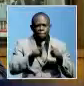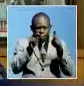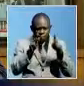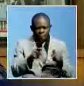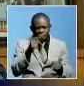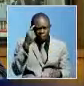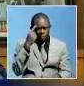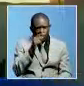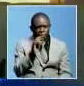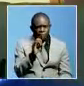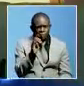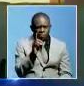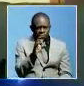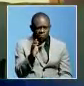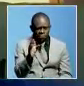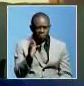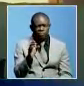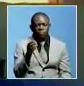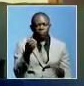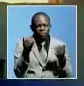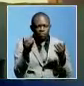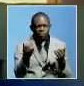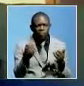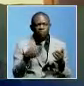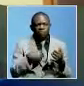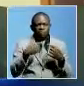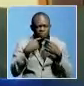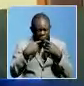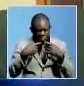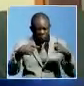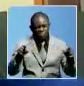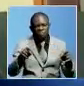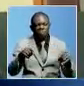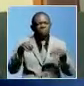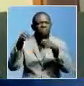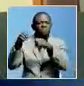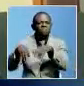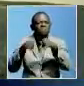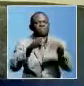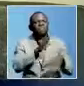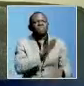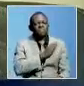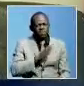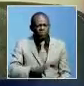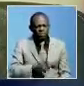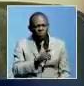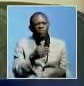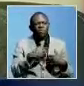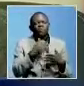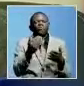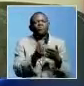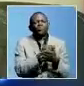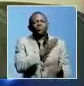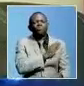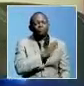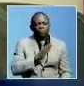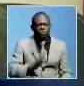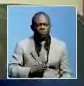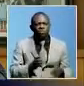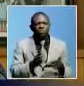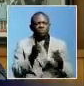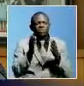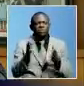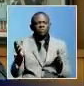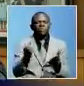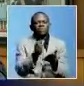announce the appointment of members of the board of directors for ZESCO Limited. The new board of directors